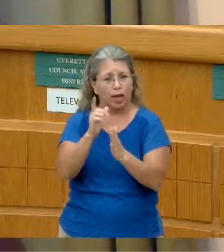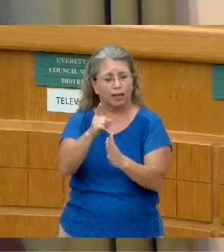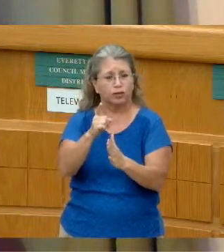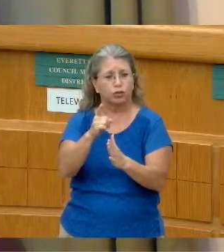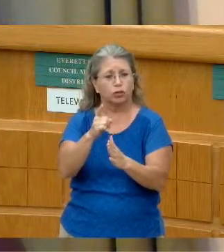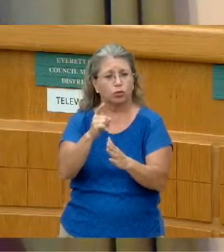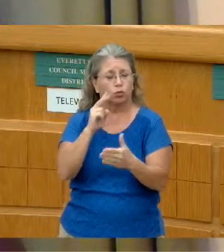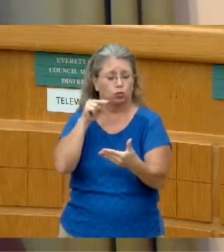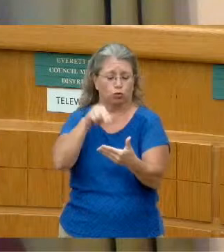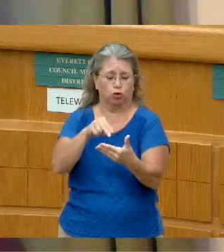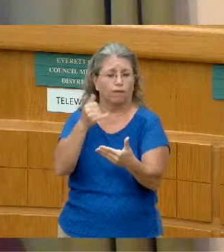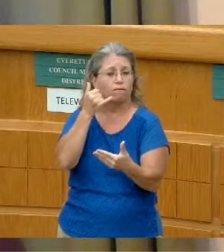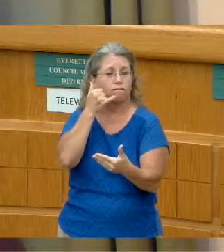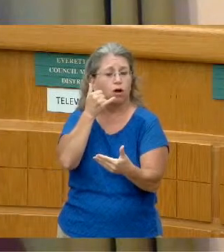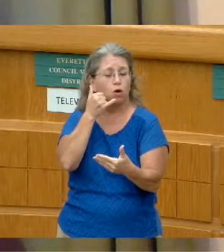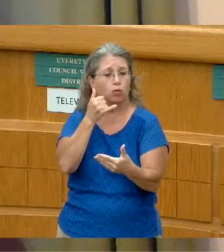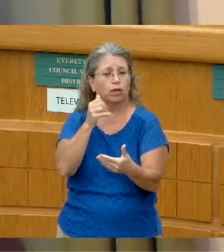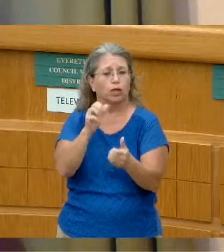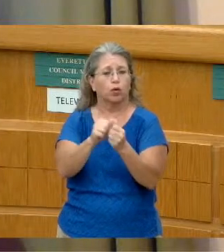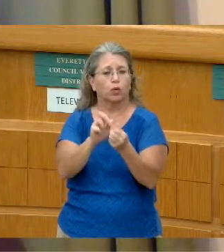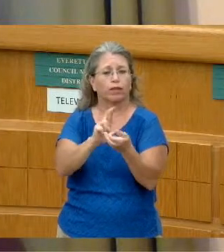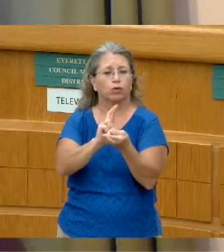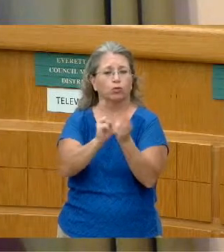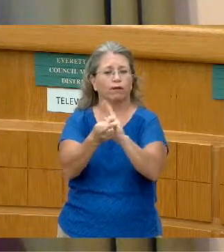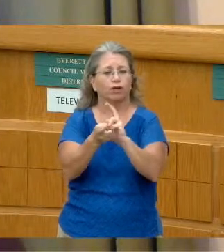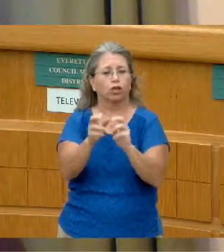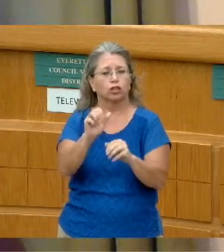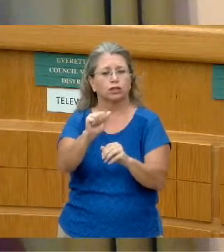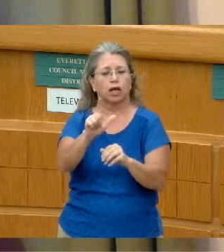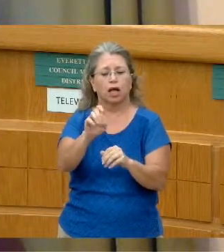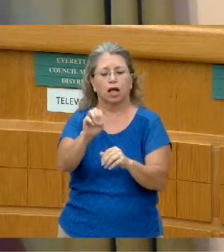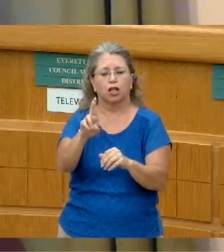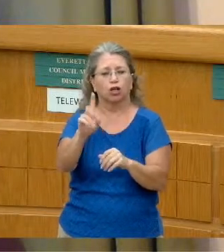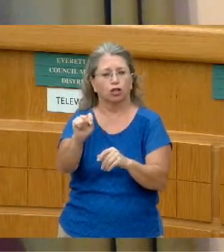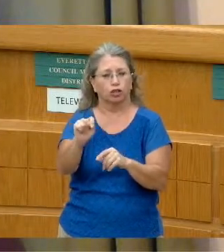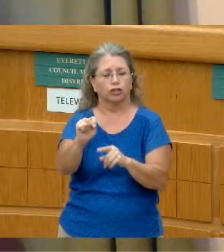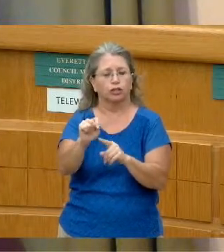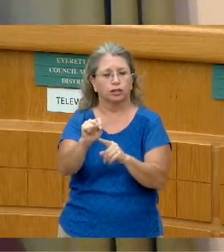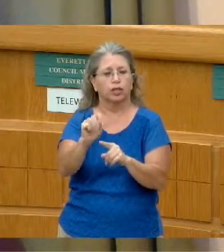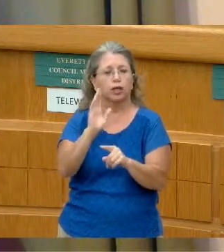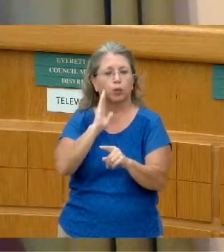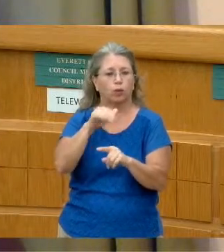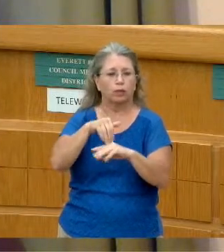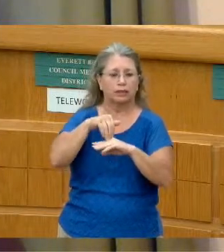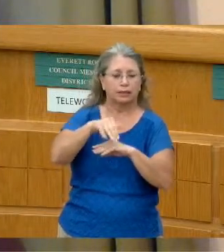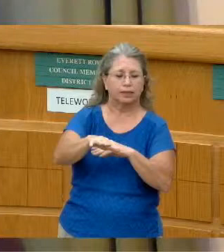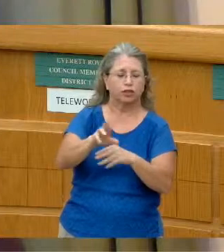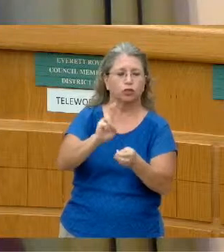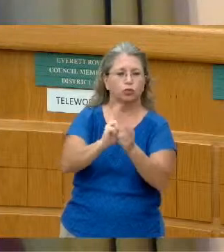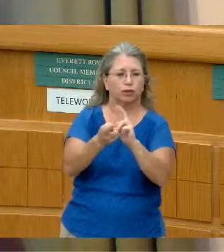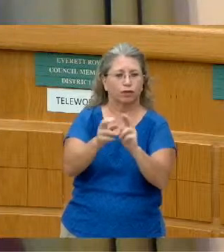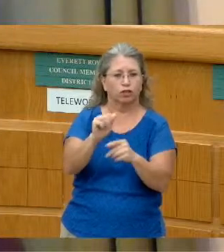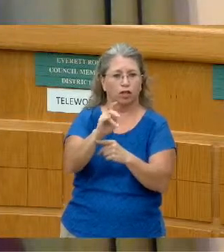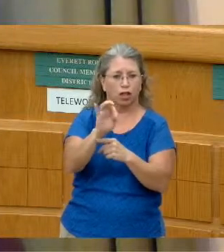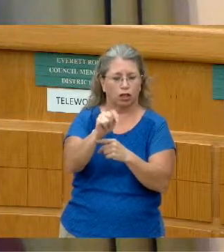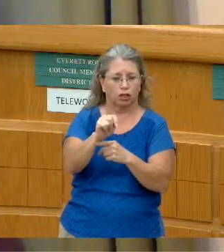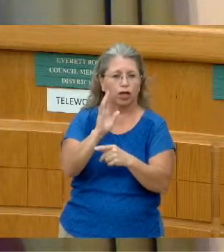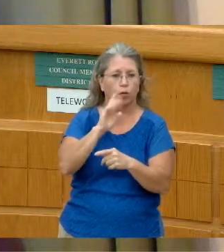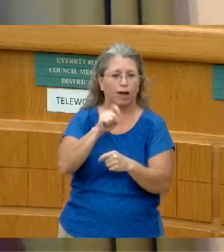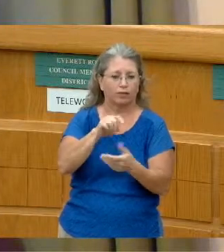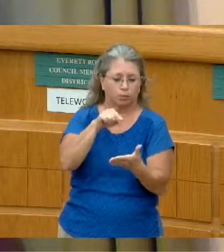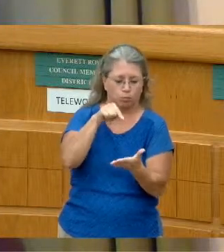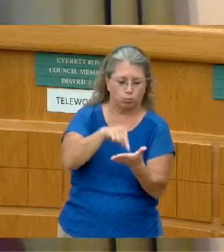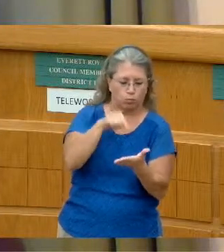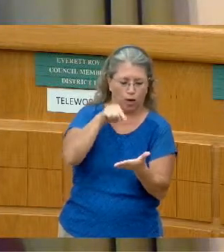to your phone, because the reverse alert will go out and you need to respond to it. So one, confirming, yes, I still need to